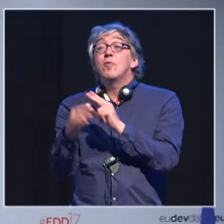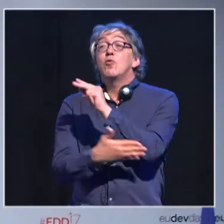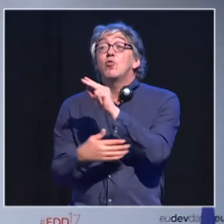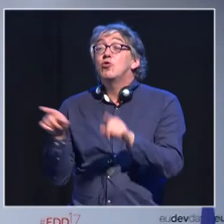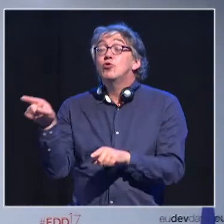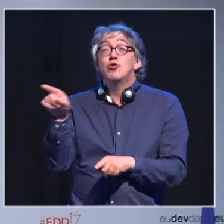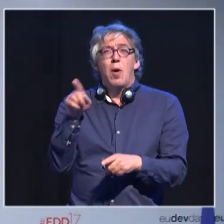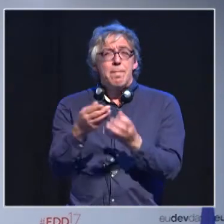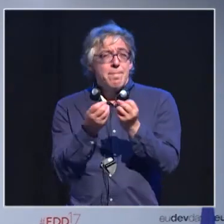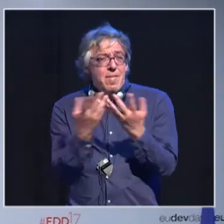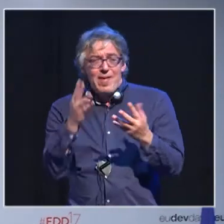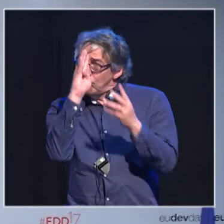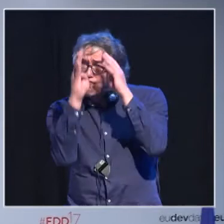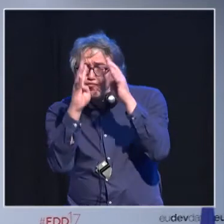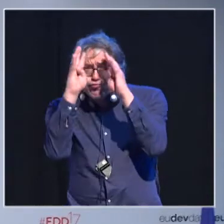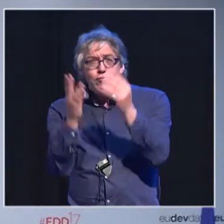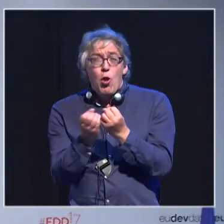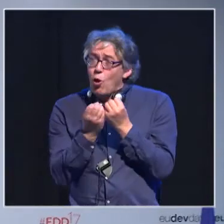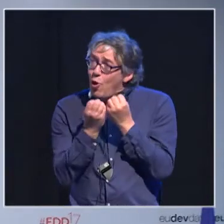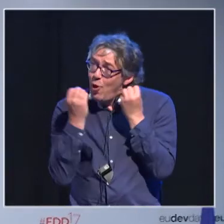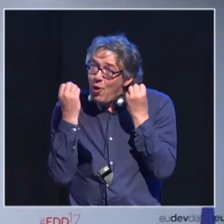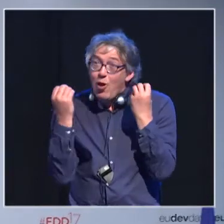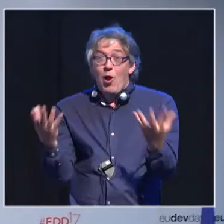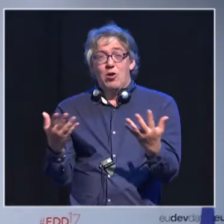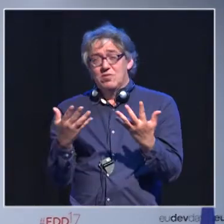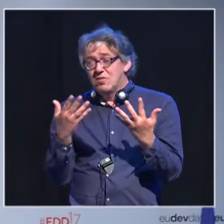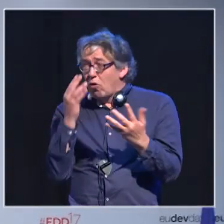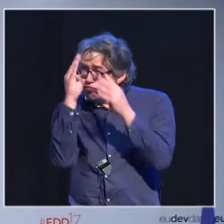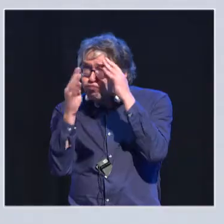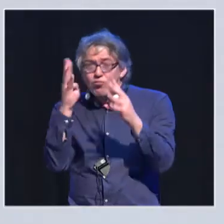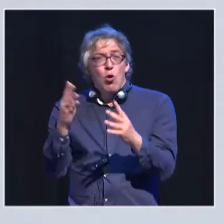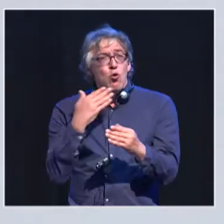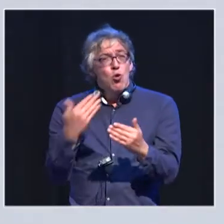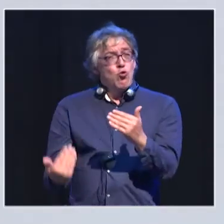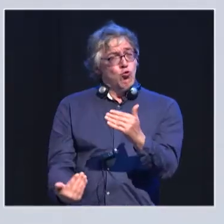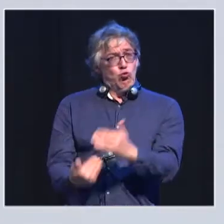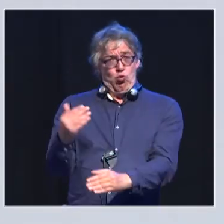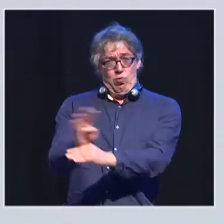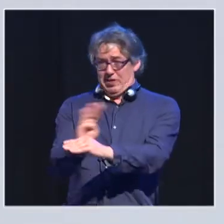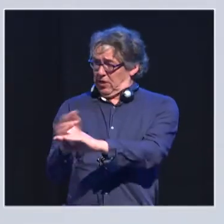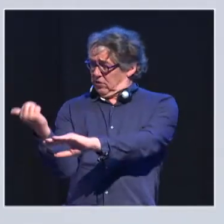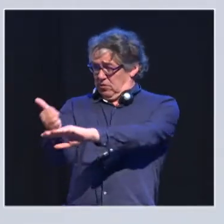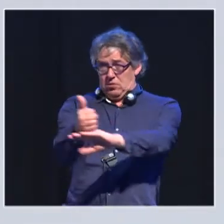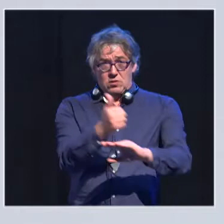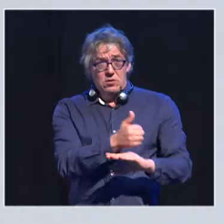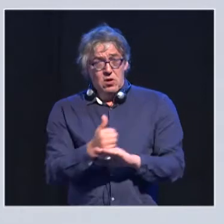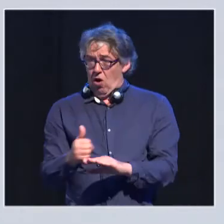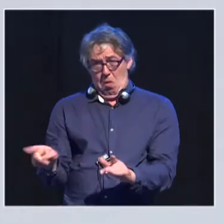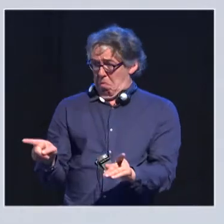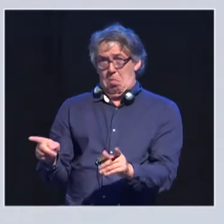of creativity, lot of really promising startups. And I think now